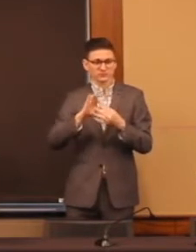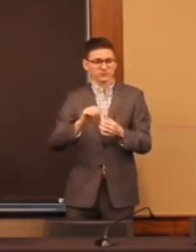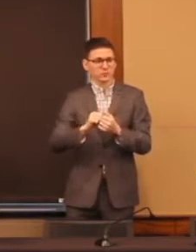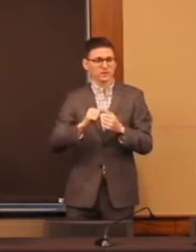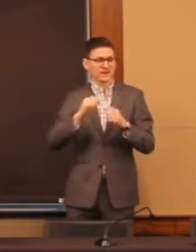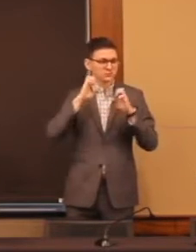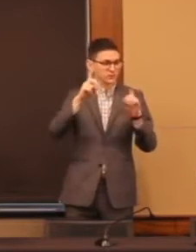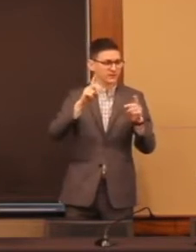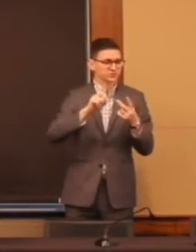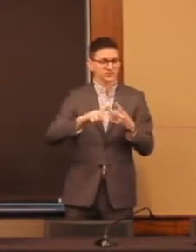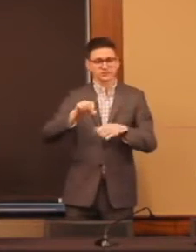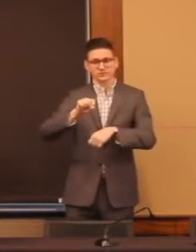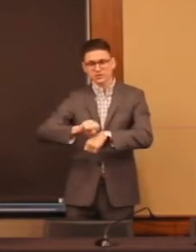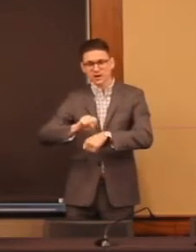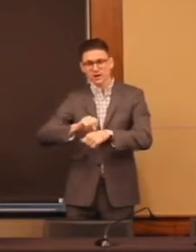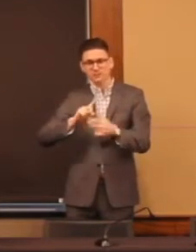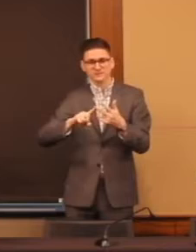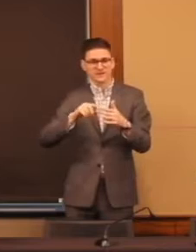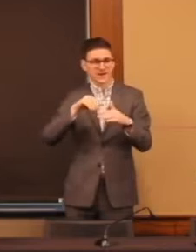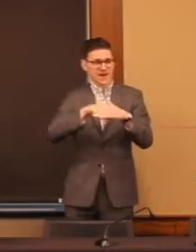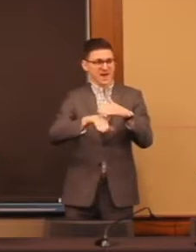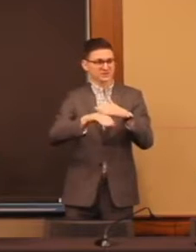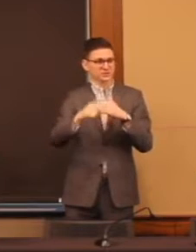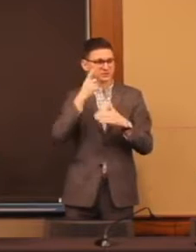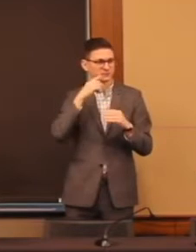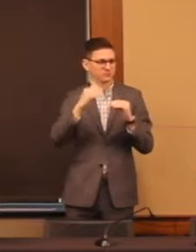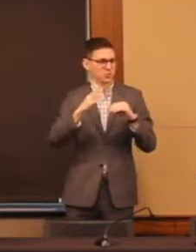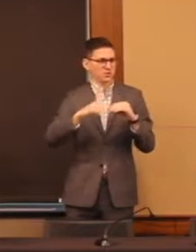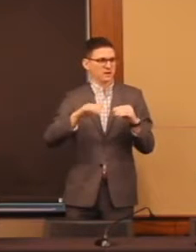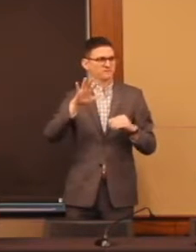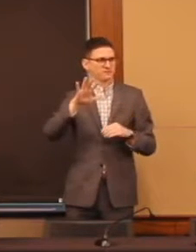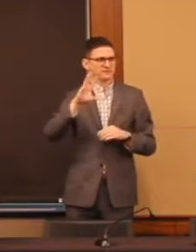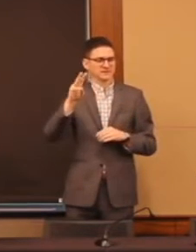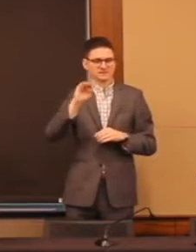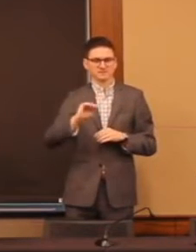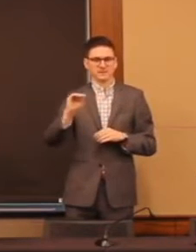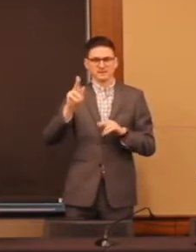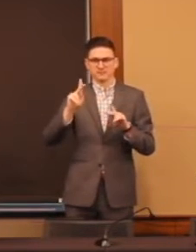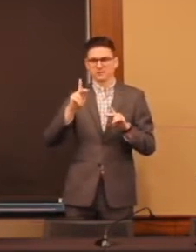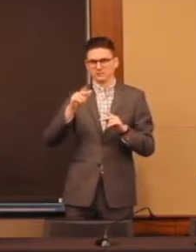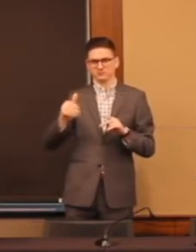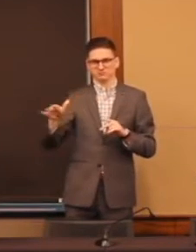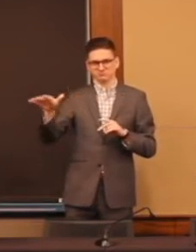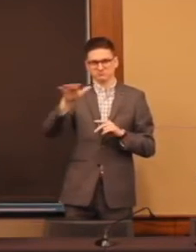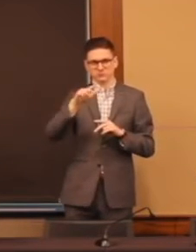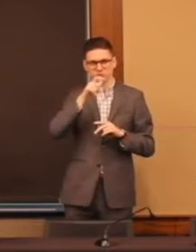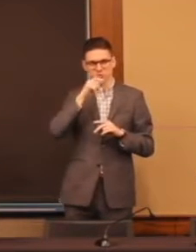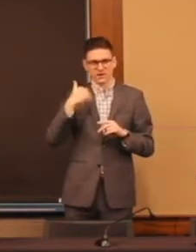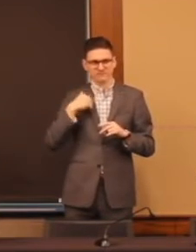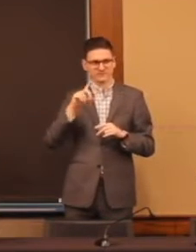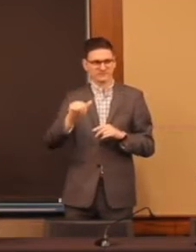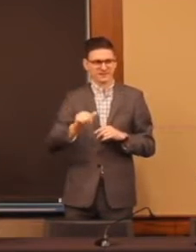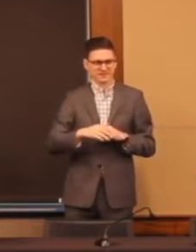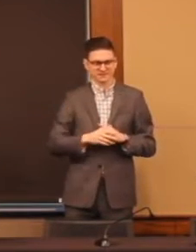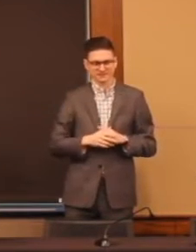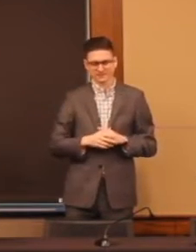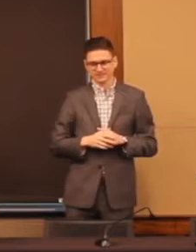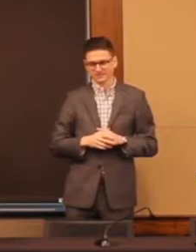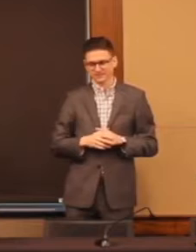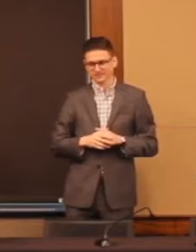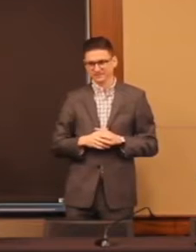education, jobs, access for the more than 56 million people with disabilities in the room. And I will